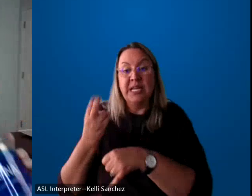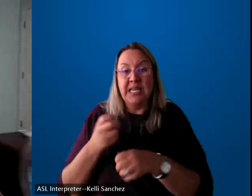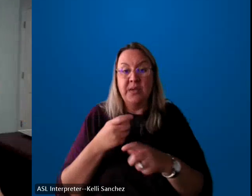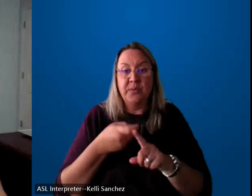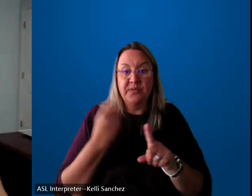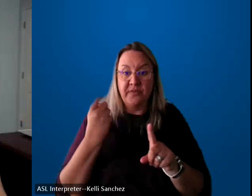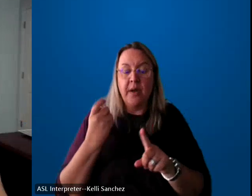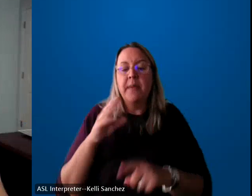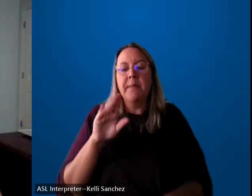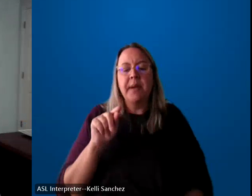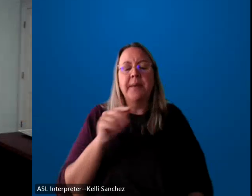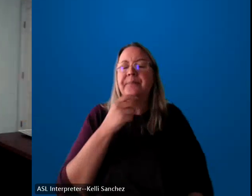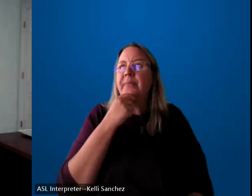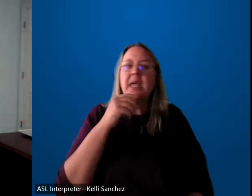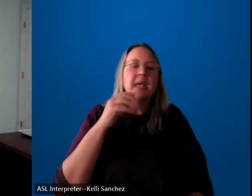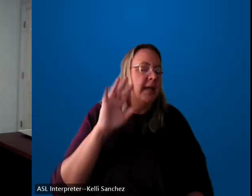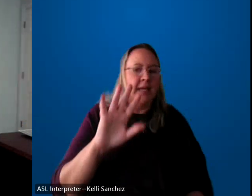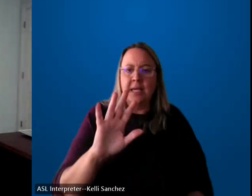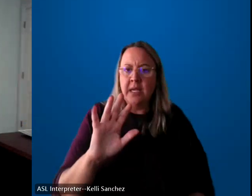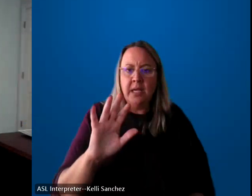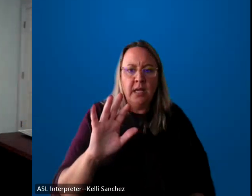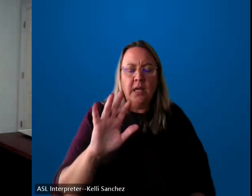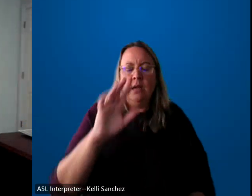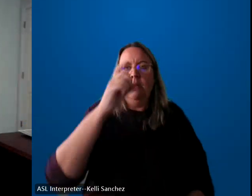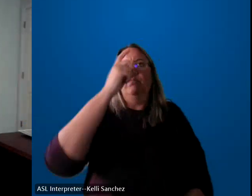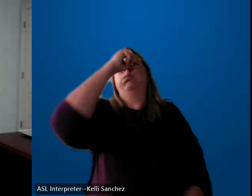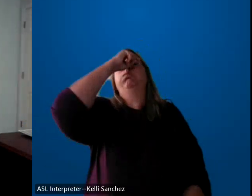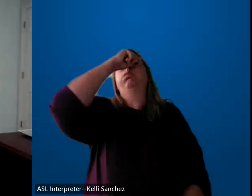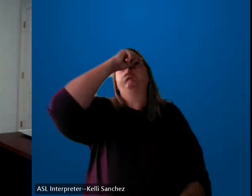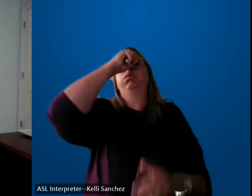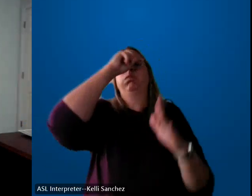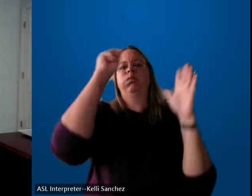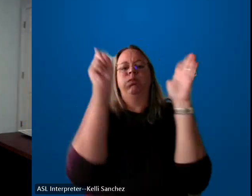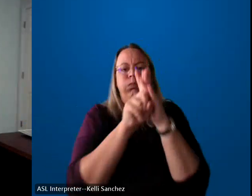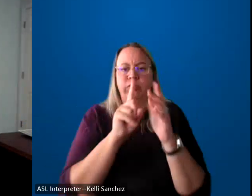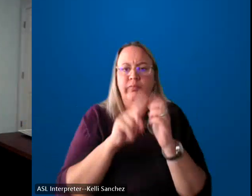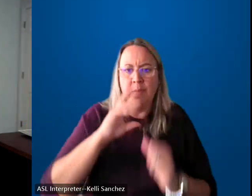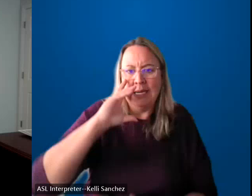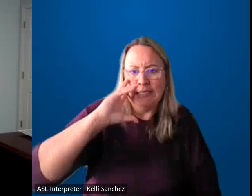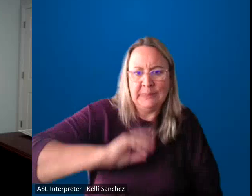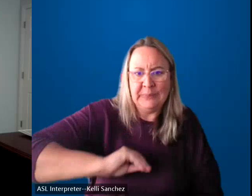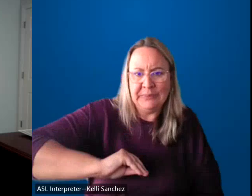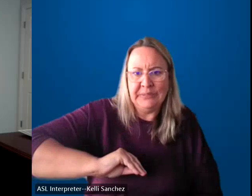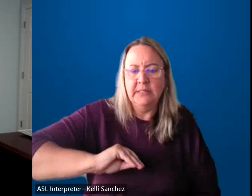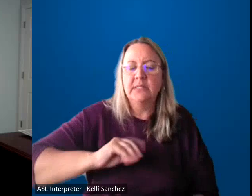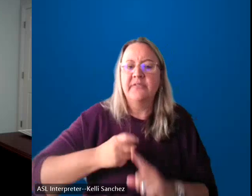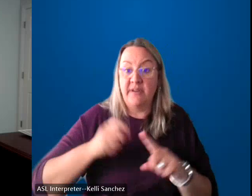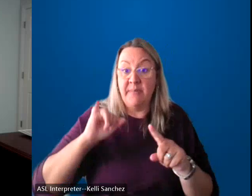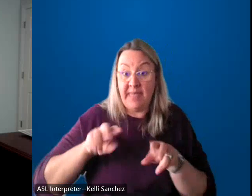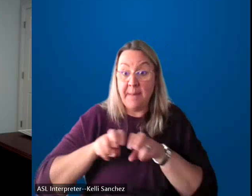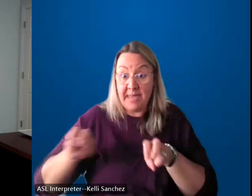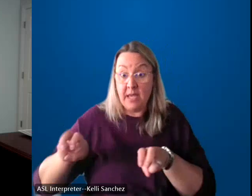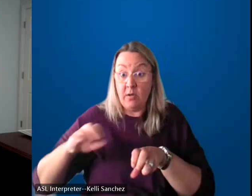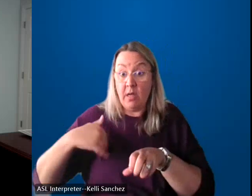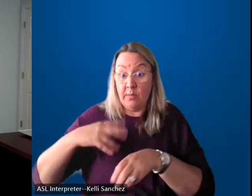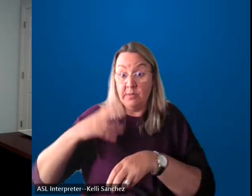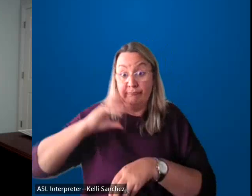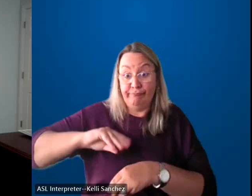But the biggest thing that came to me out of both my experience in that previous panel and that